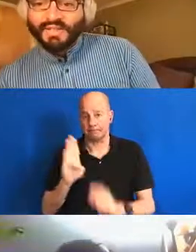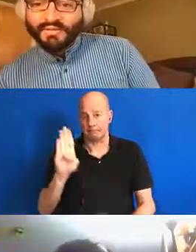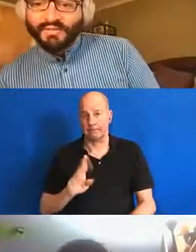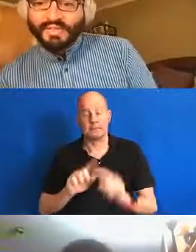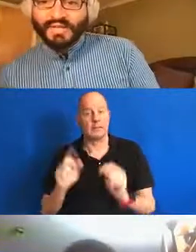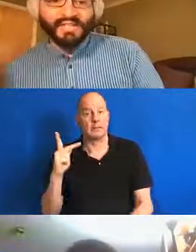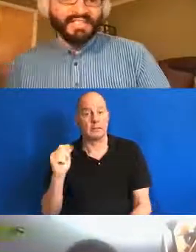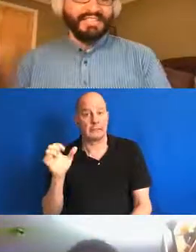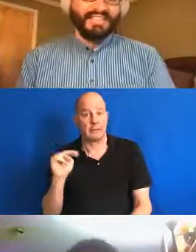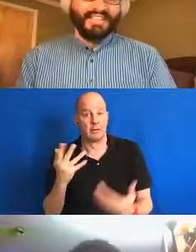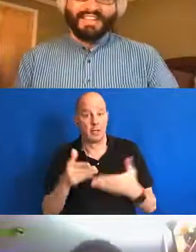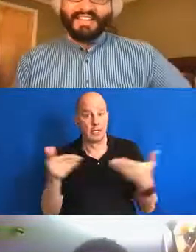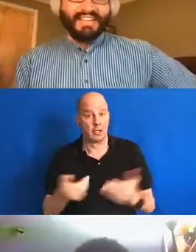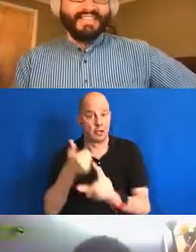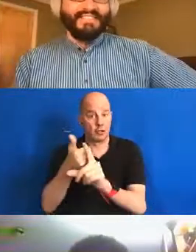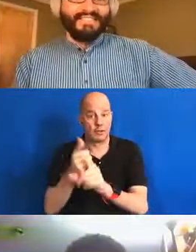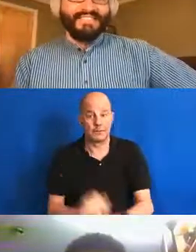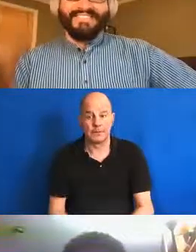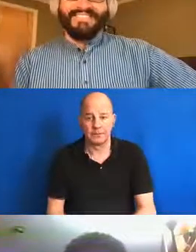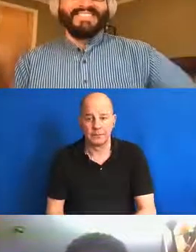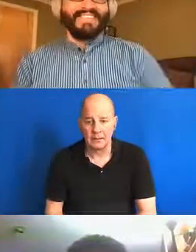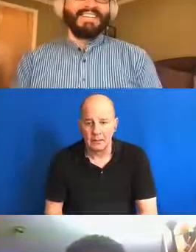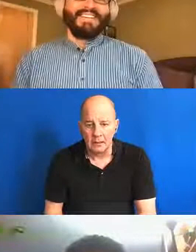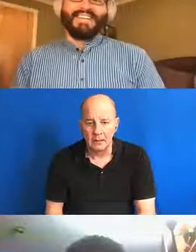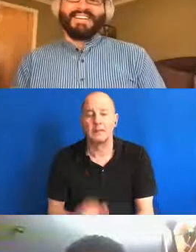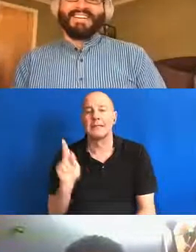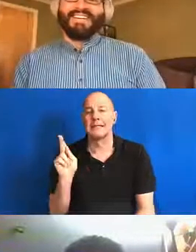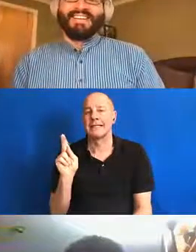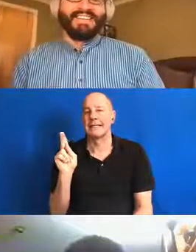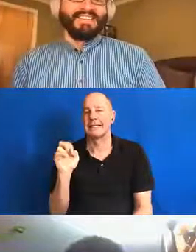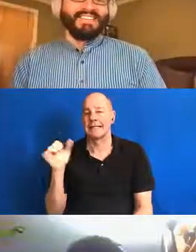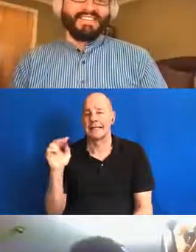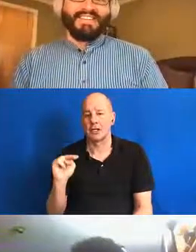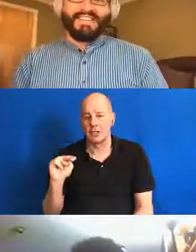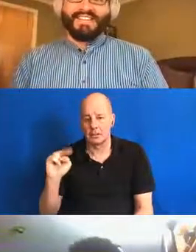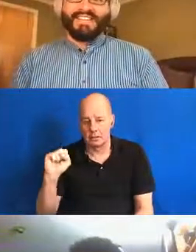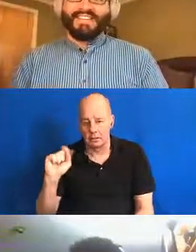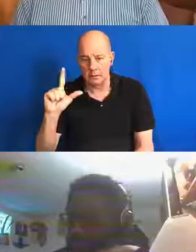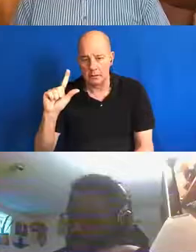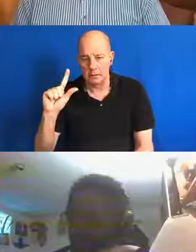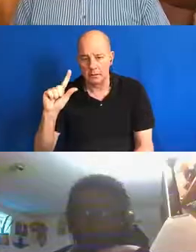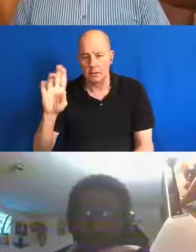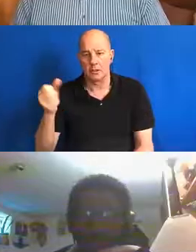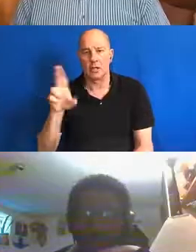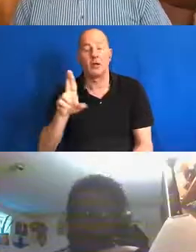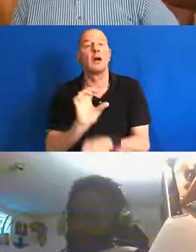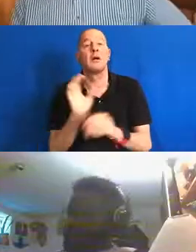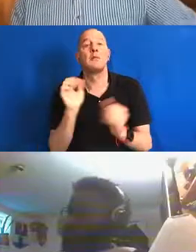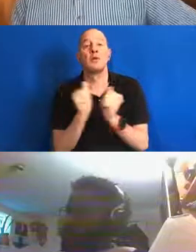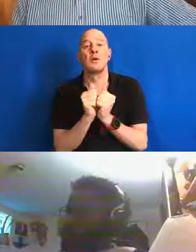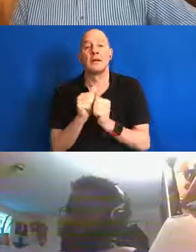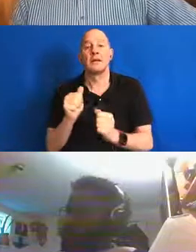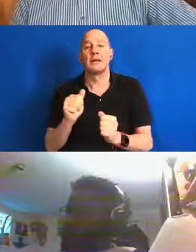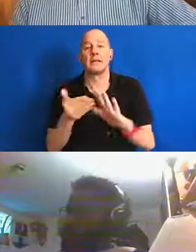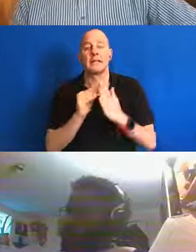introduce yourself really quickly? Sure, might as well. I'm Kieran Slaughter. I am with the City of Berkeley's Office of Economic Development, Chief